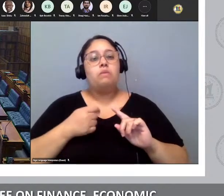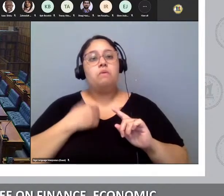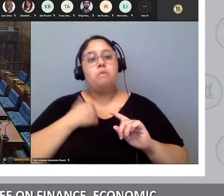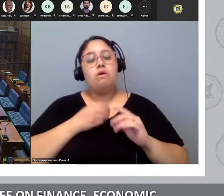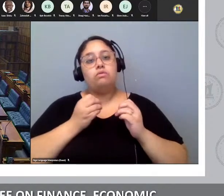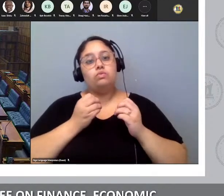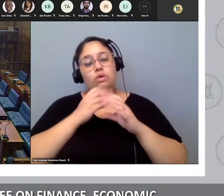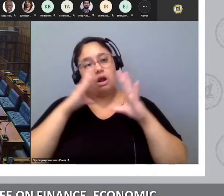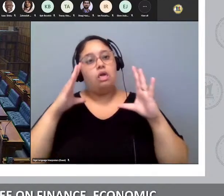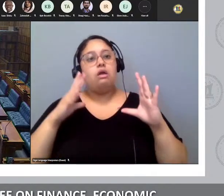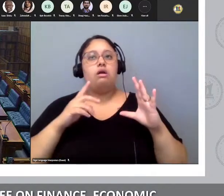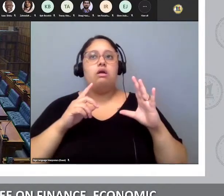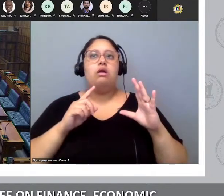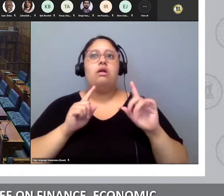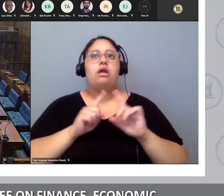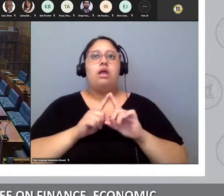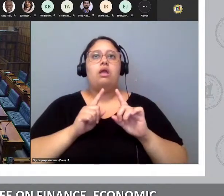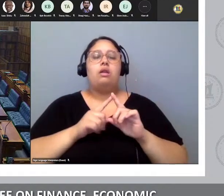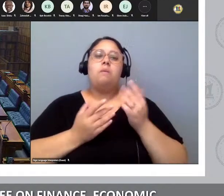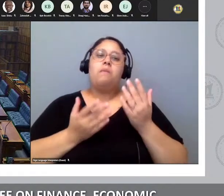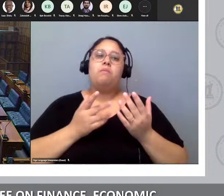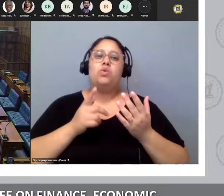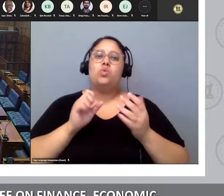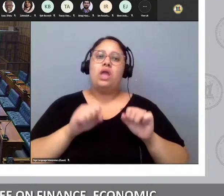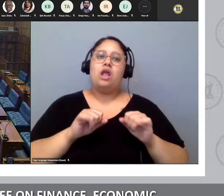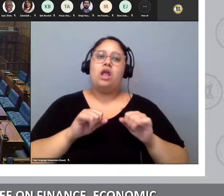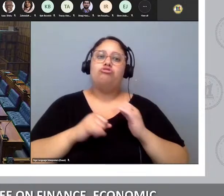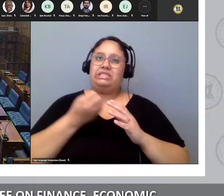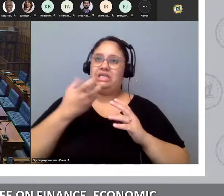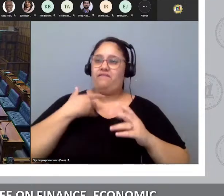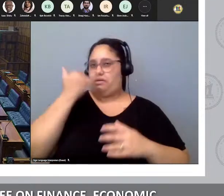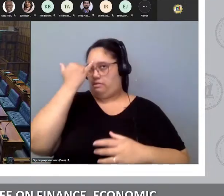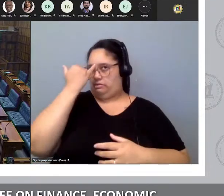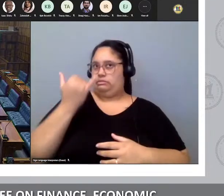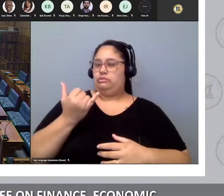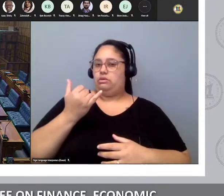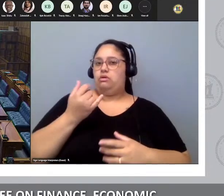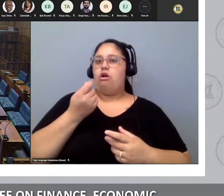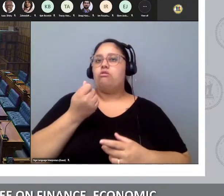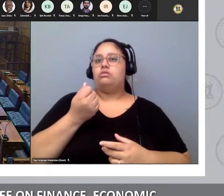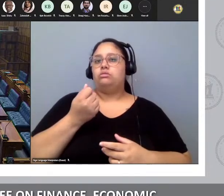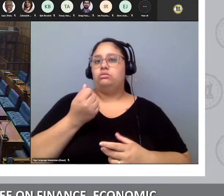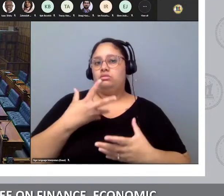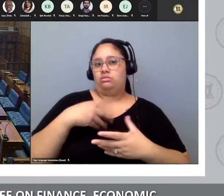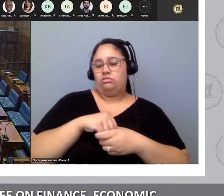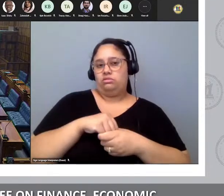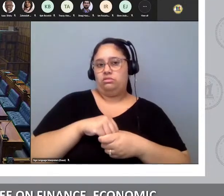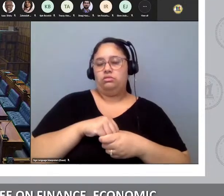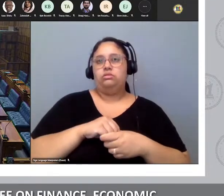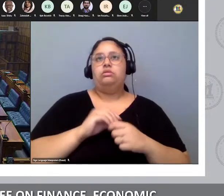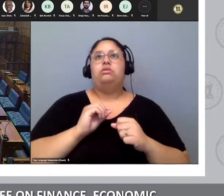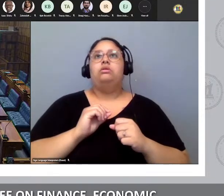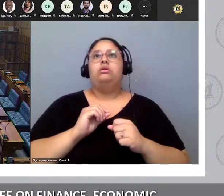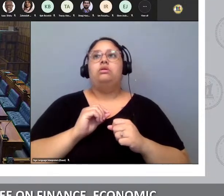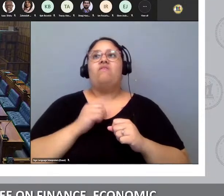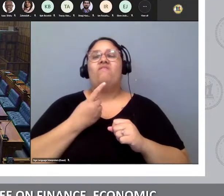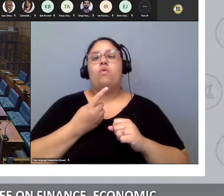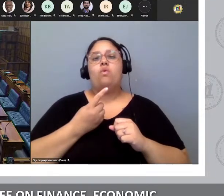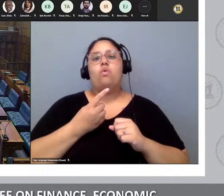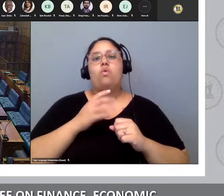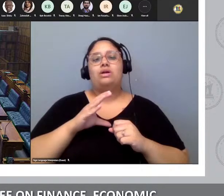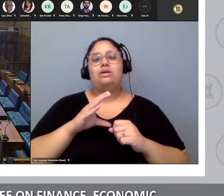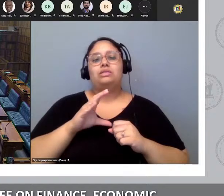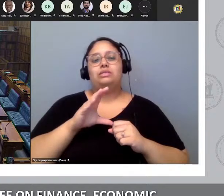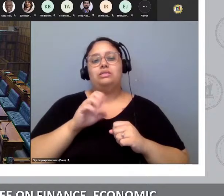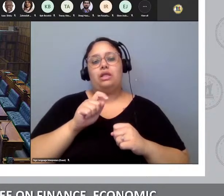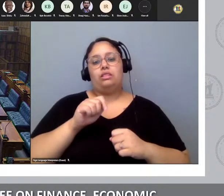make and and perhaps you can just give me an idea of of cost uh for citrus from Citrus